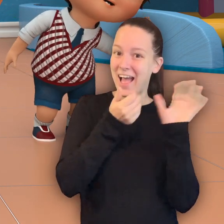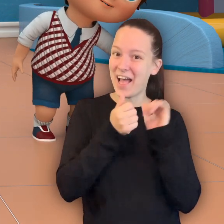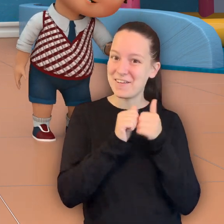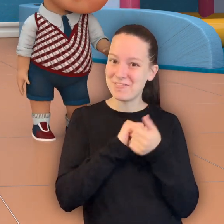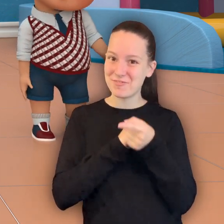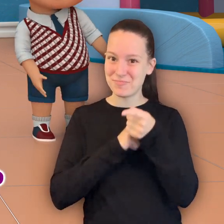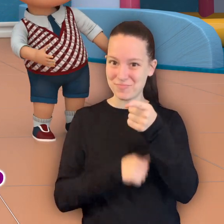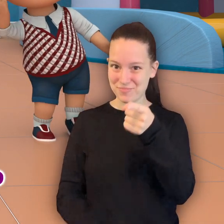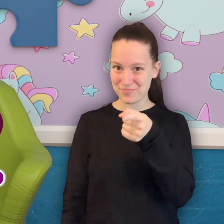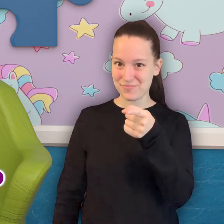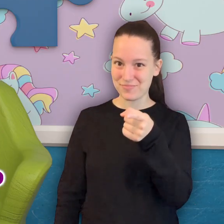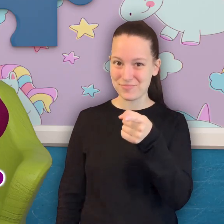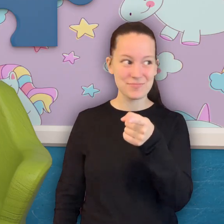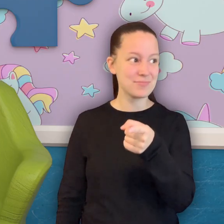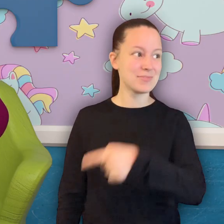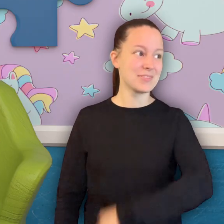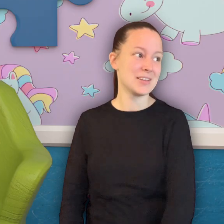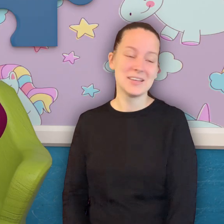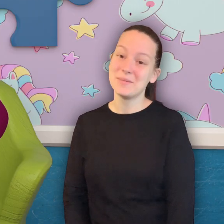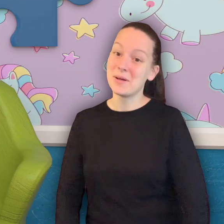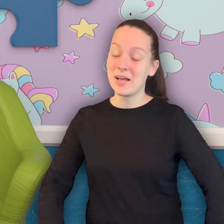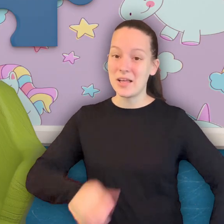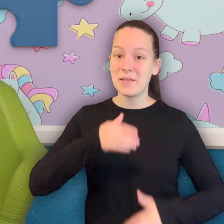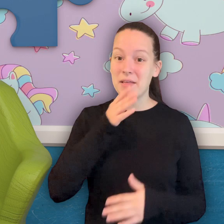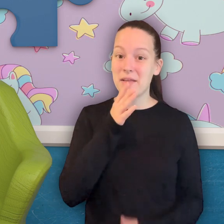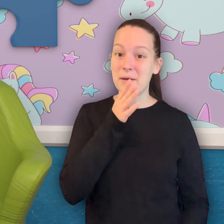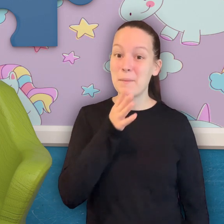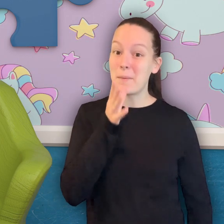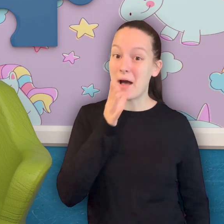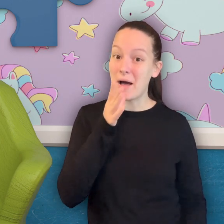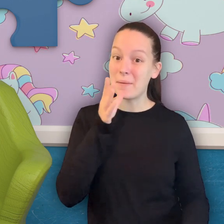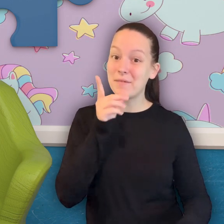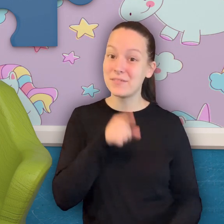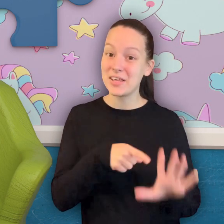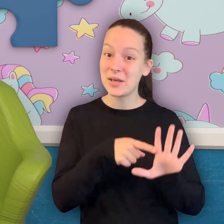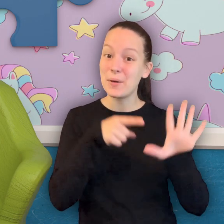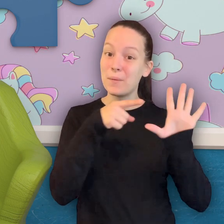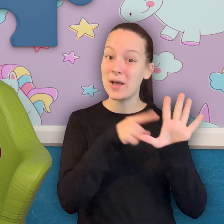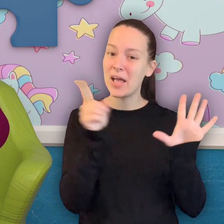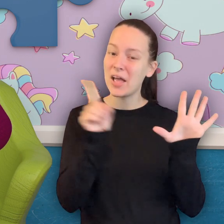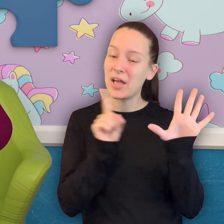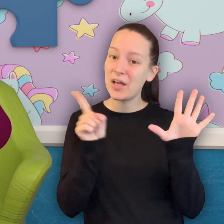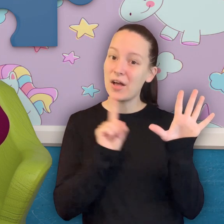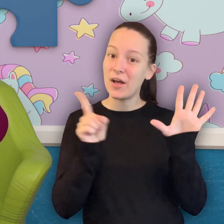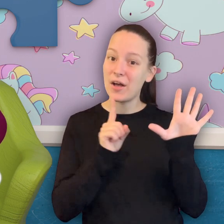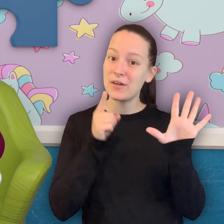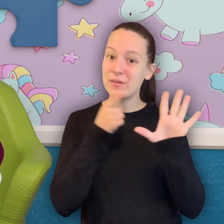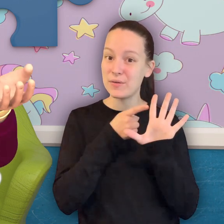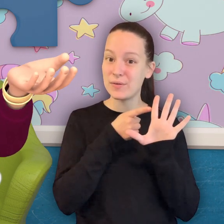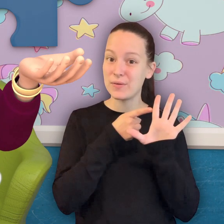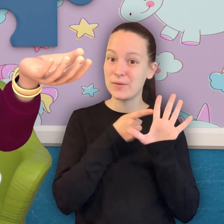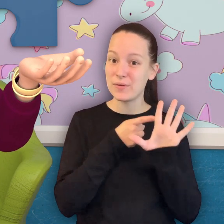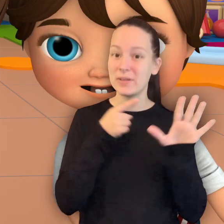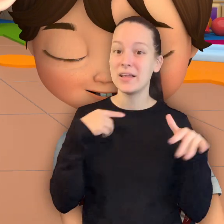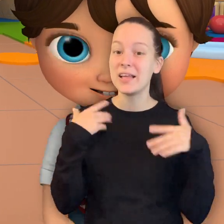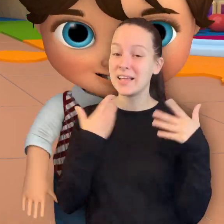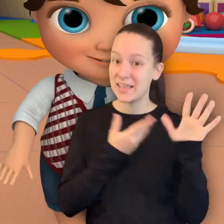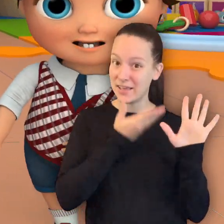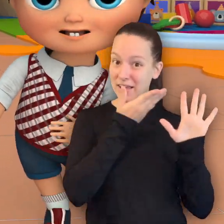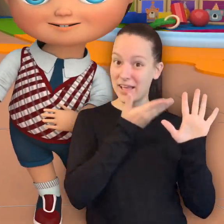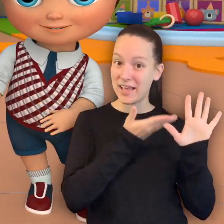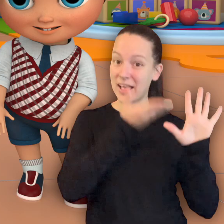am, how do you do? Mother finger, mother finger, where are you?